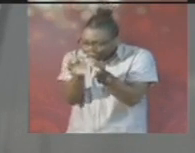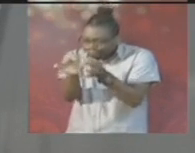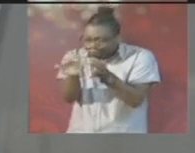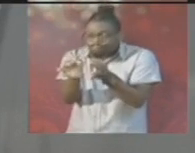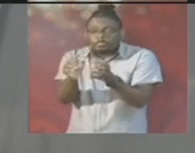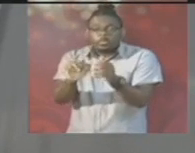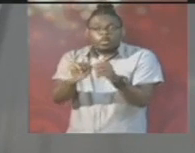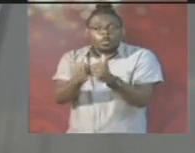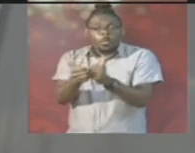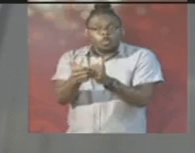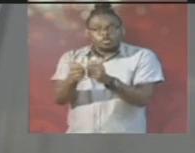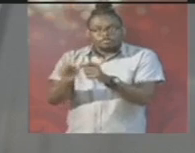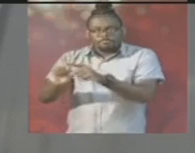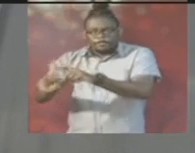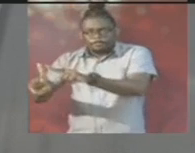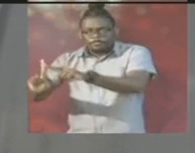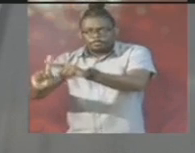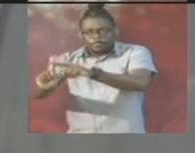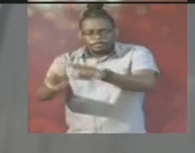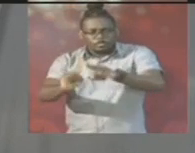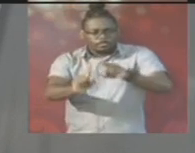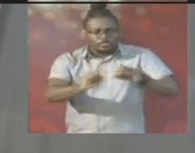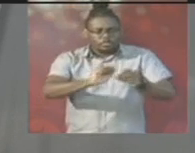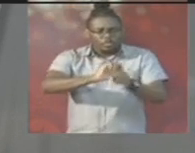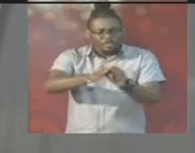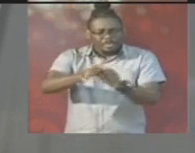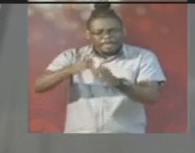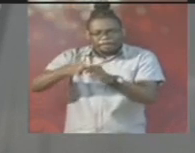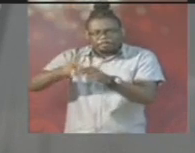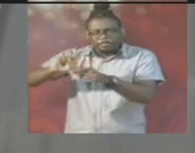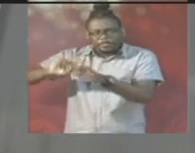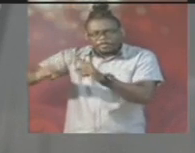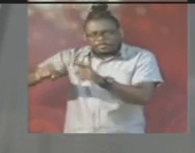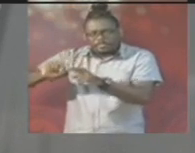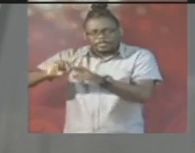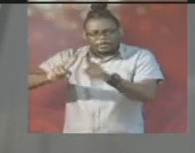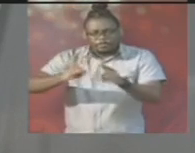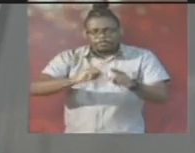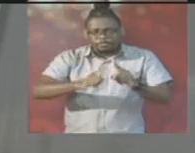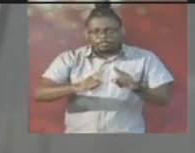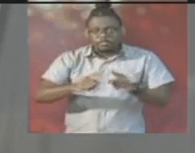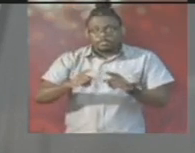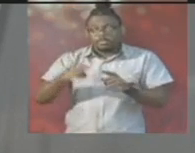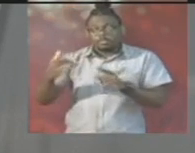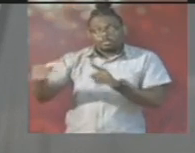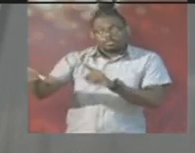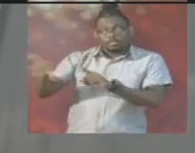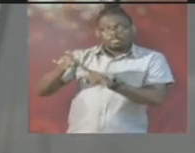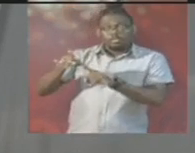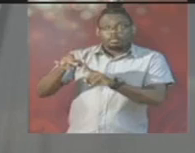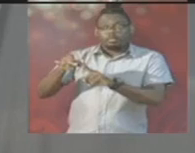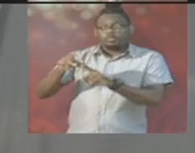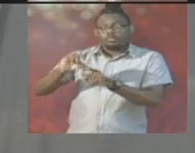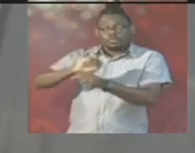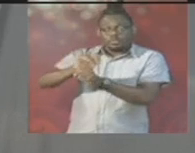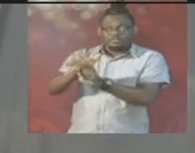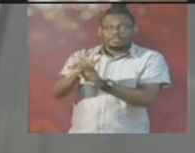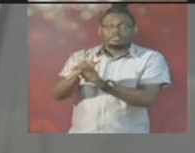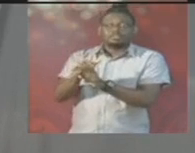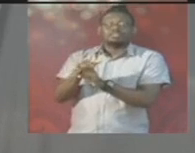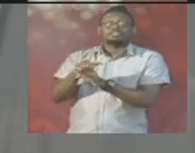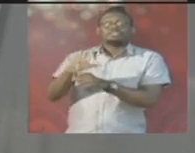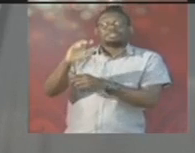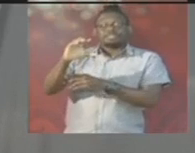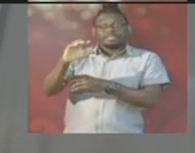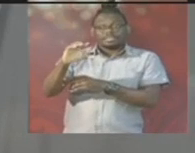why some of them are of concern. So when a person is infected with the COVID-19 virus, which is SARS-CoV-2, the virus